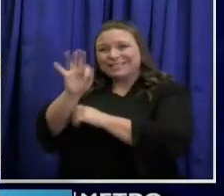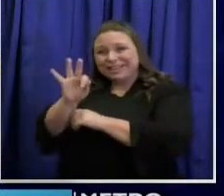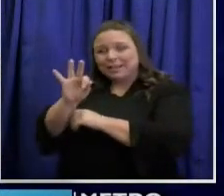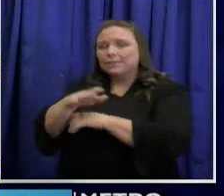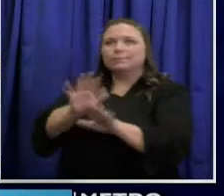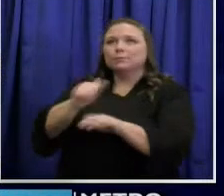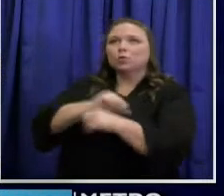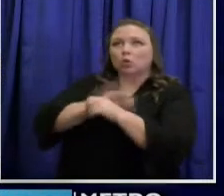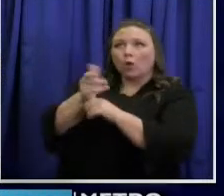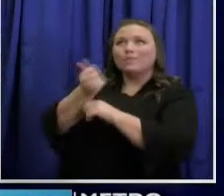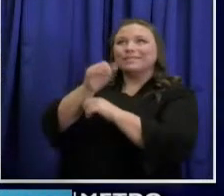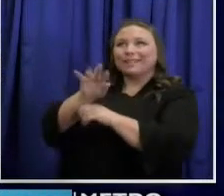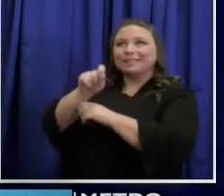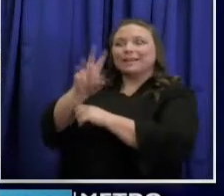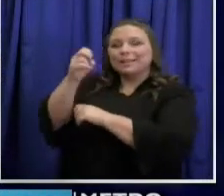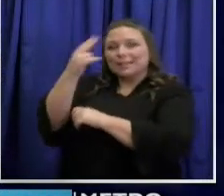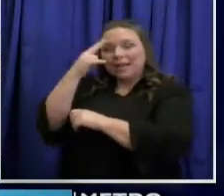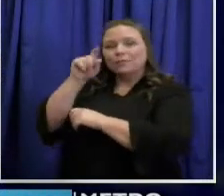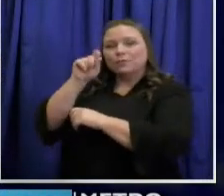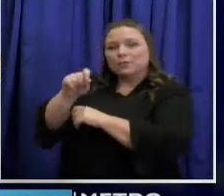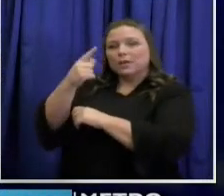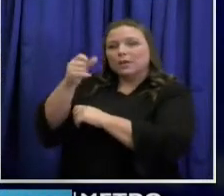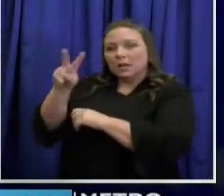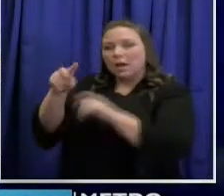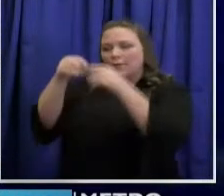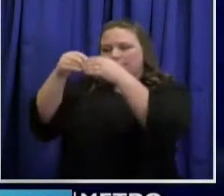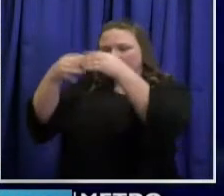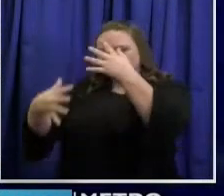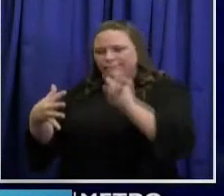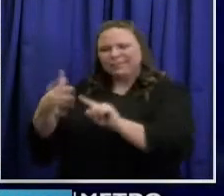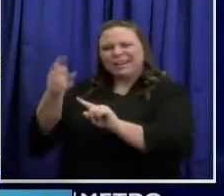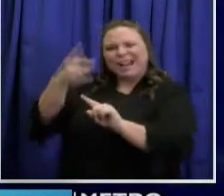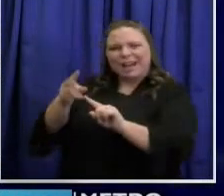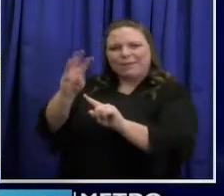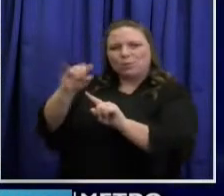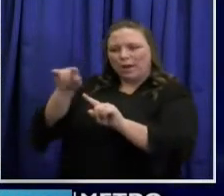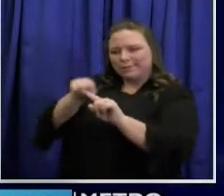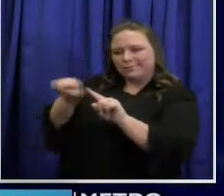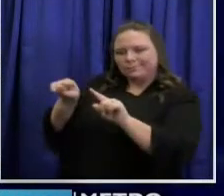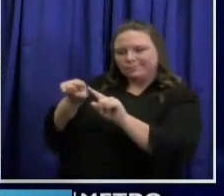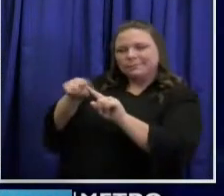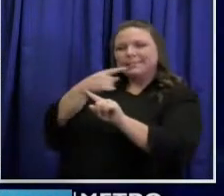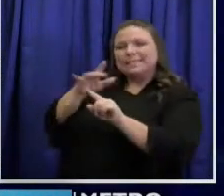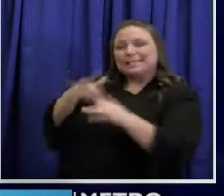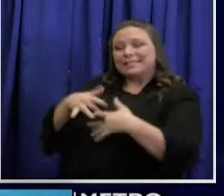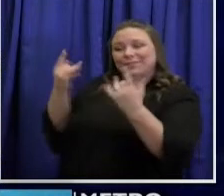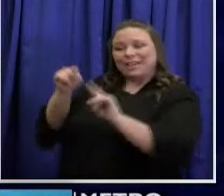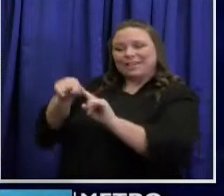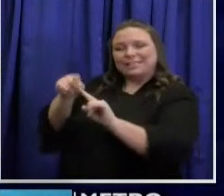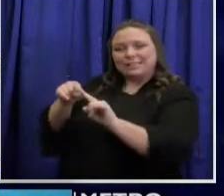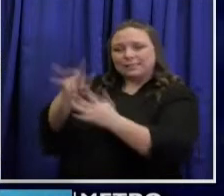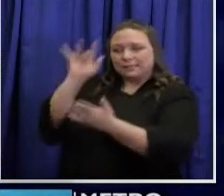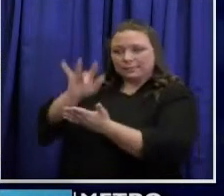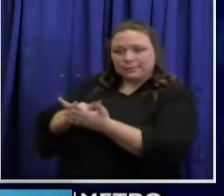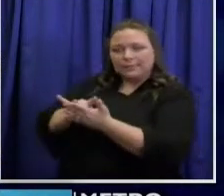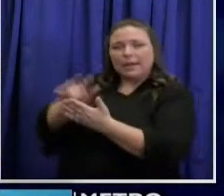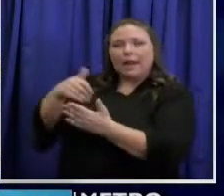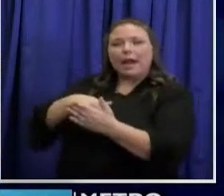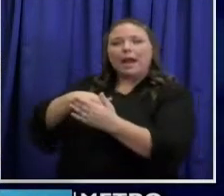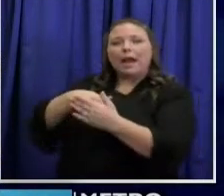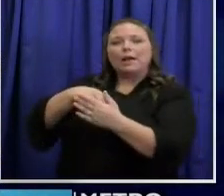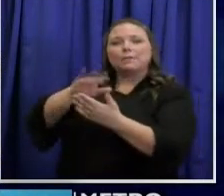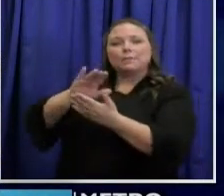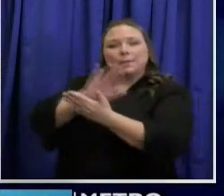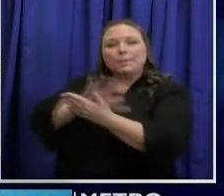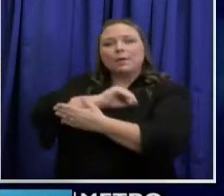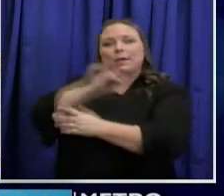covid19.nashville.gov website, if you scroll halfway down, there's a button for event worksheet and application form.